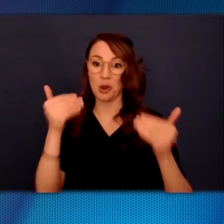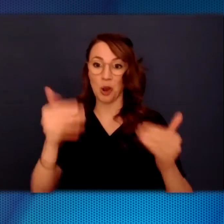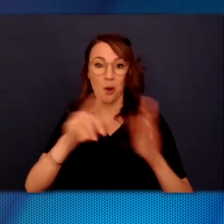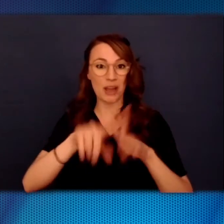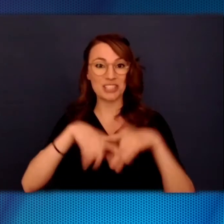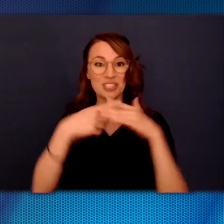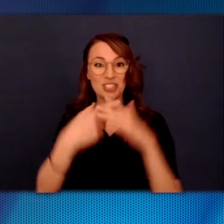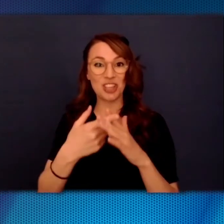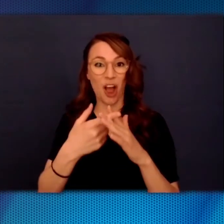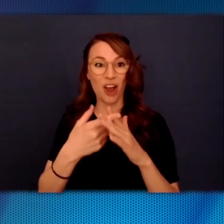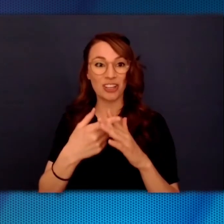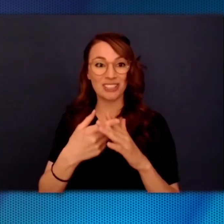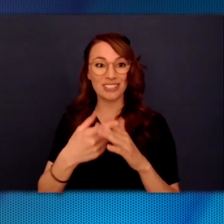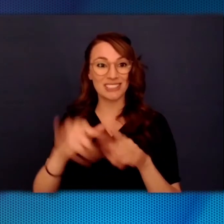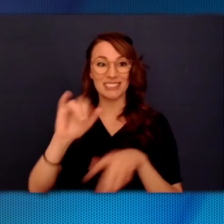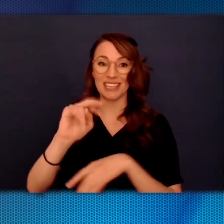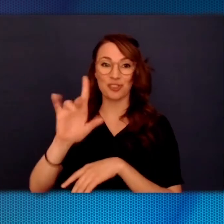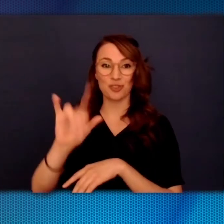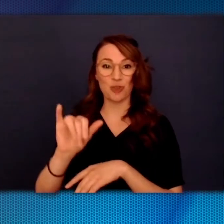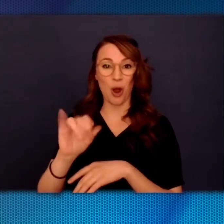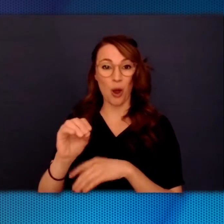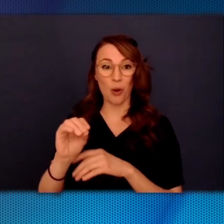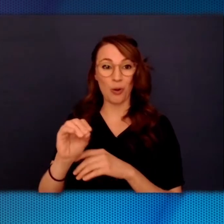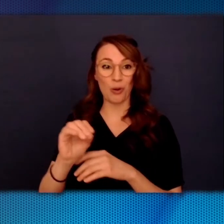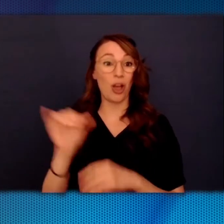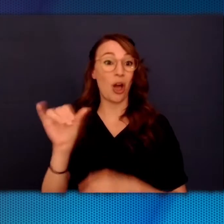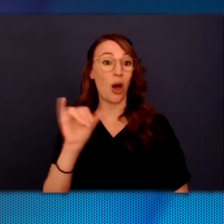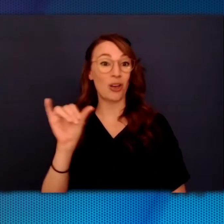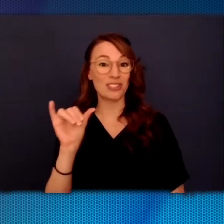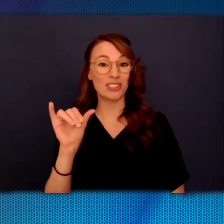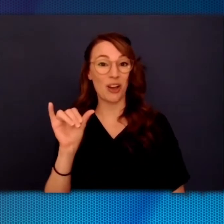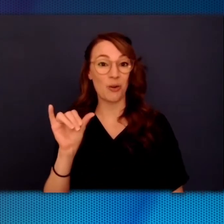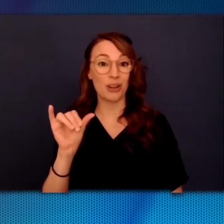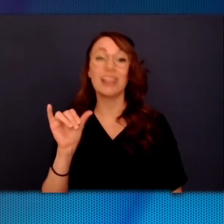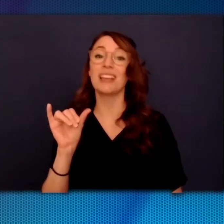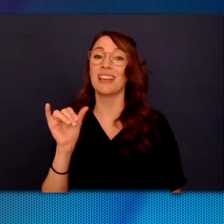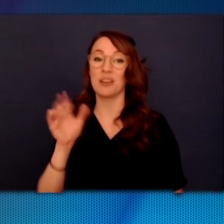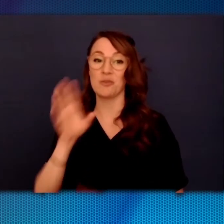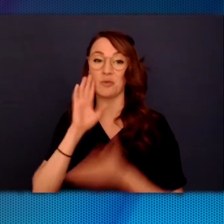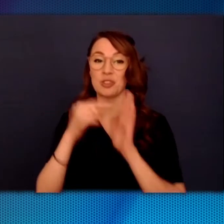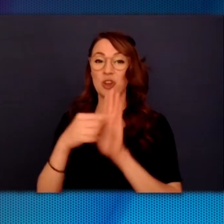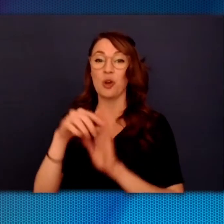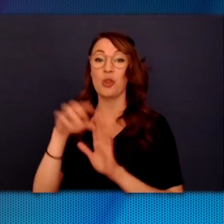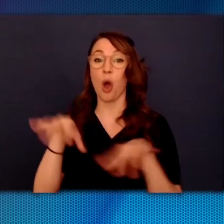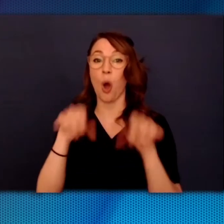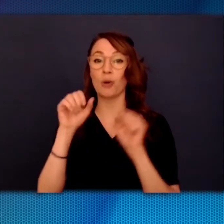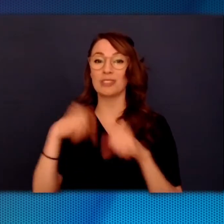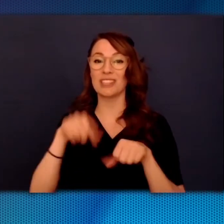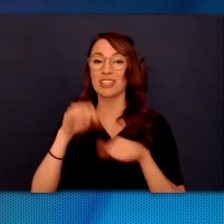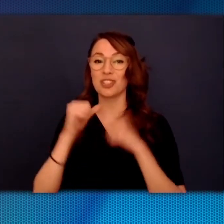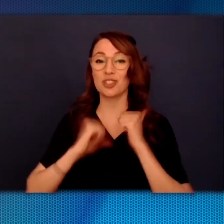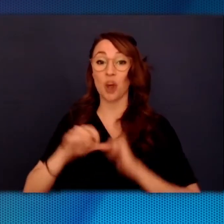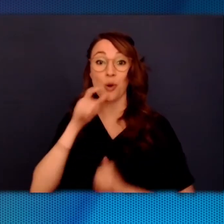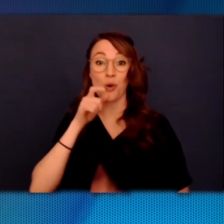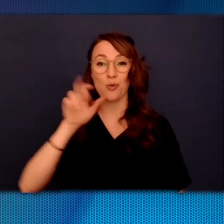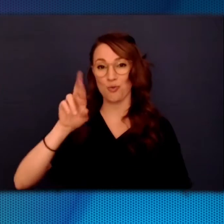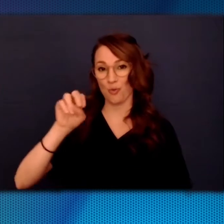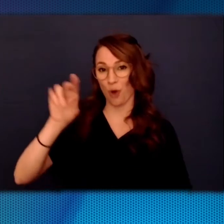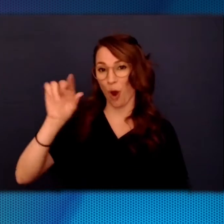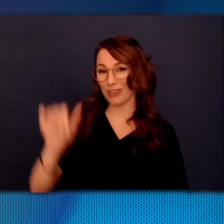credits and to the host of our show, Rona. So here we go.